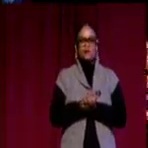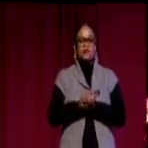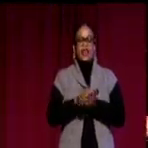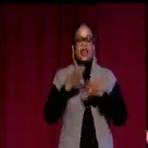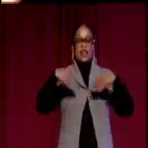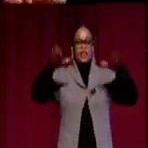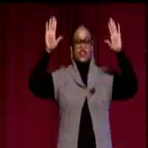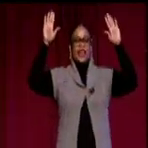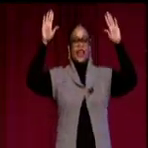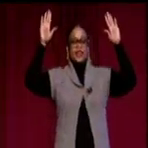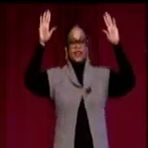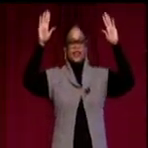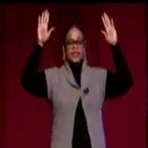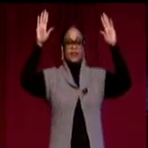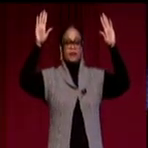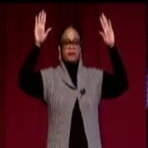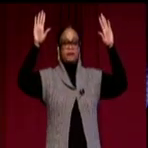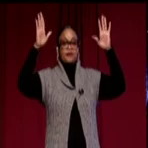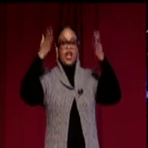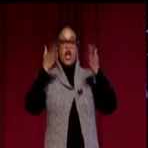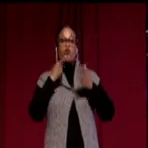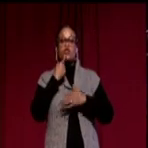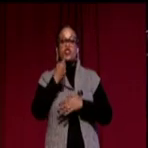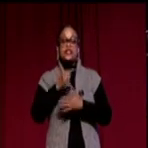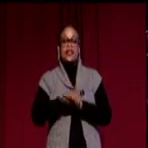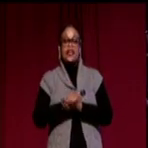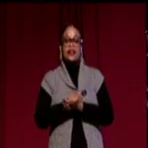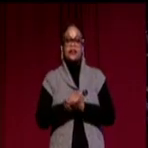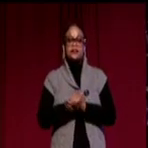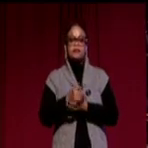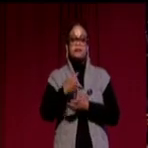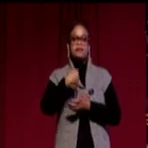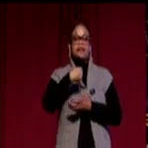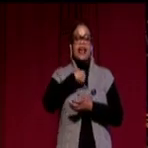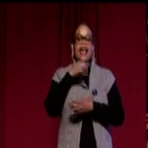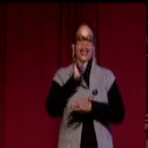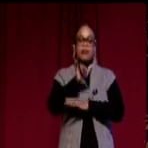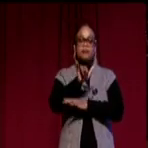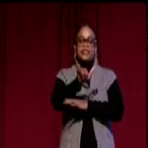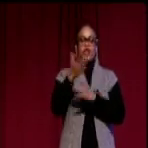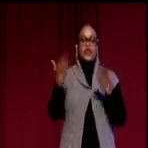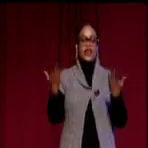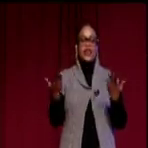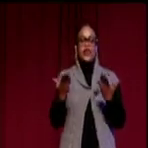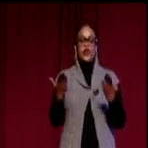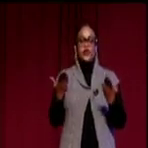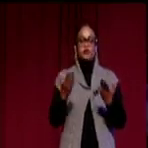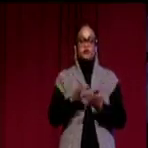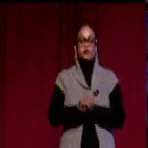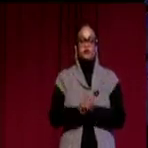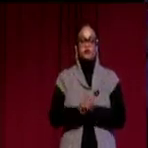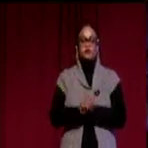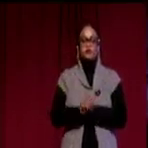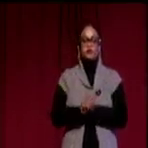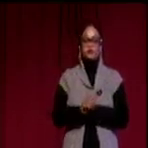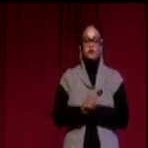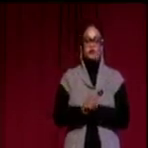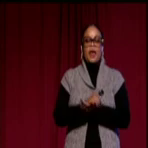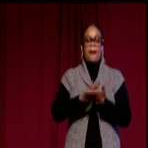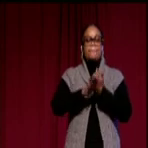Lift your hand, and I want you to say, I am still here. It's by